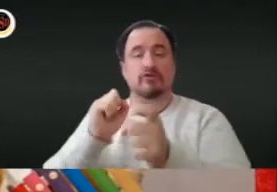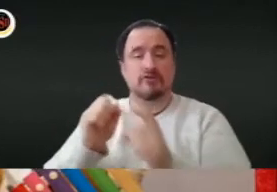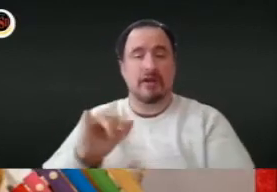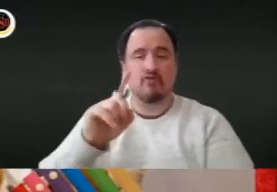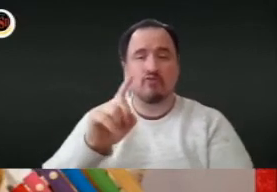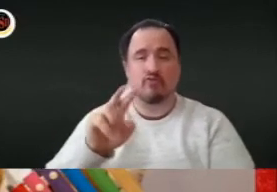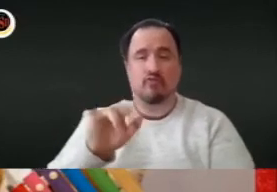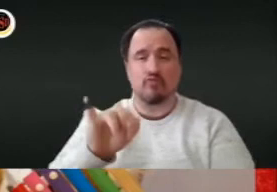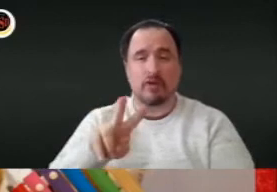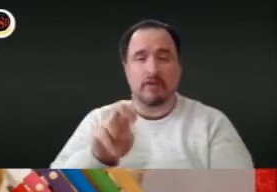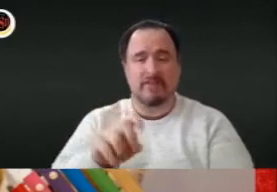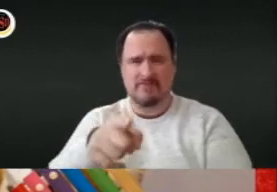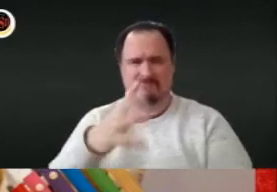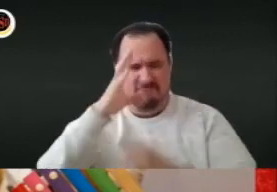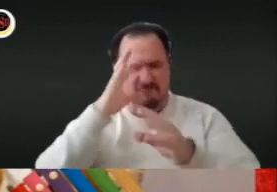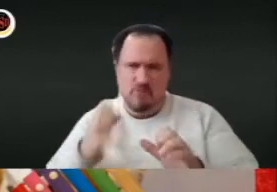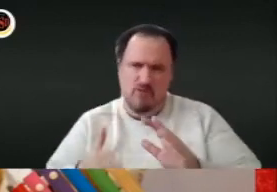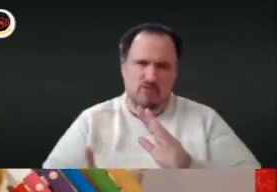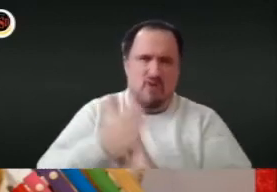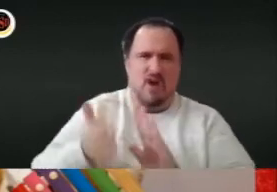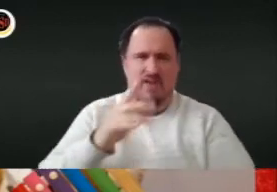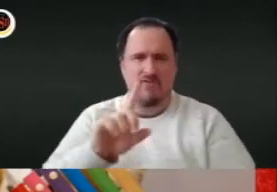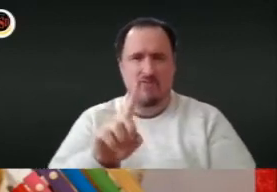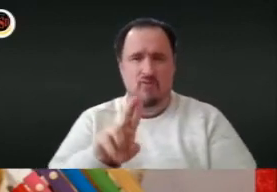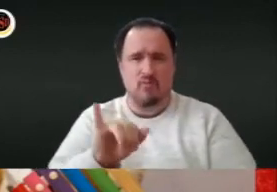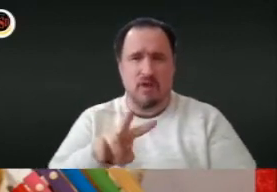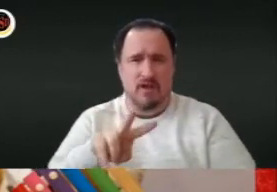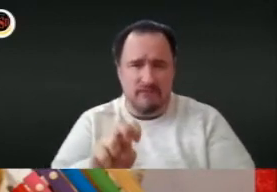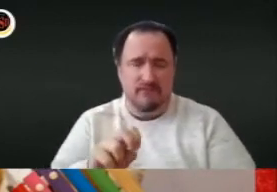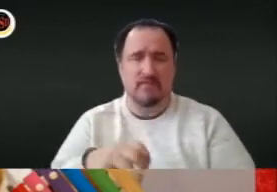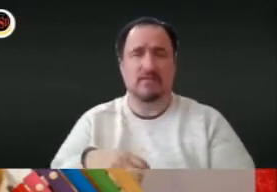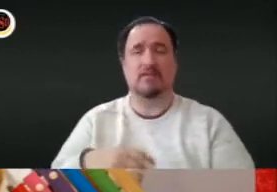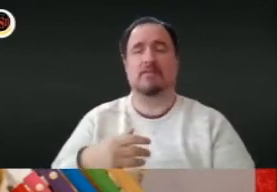Can donate the donation drive.